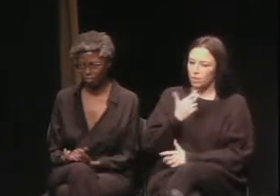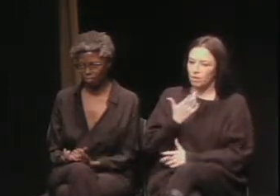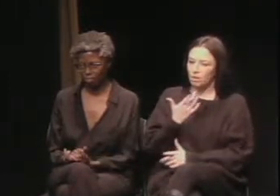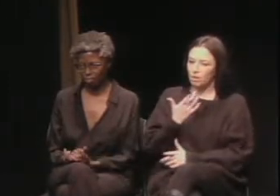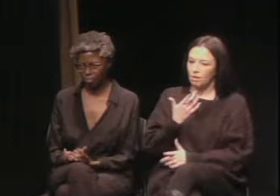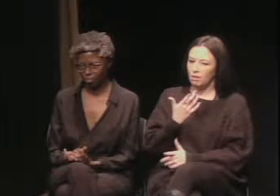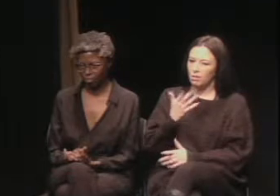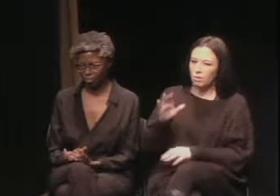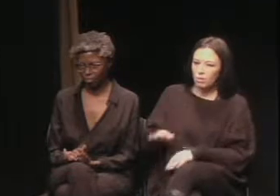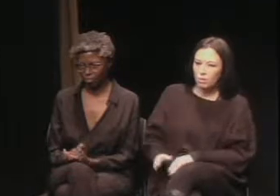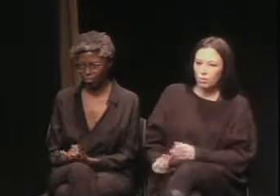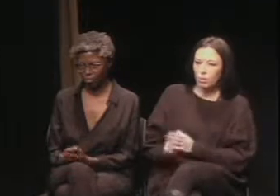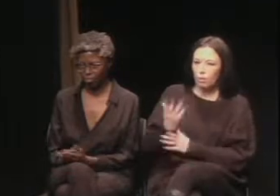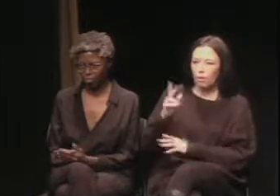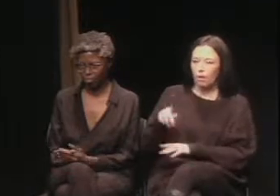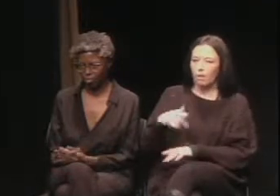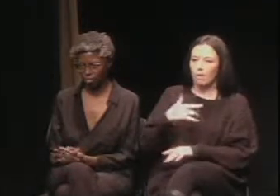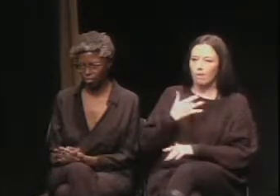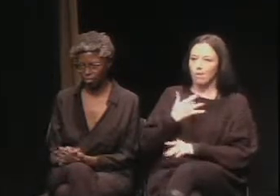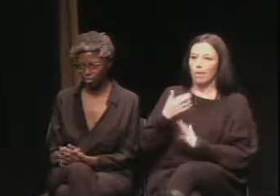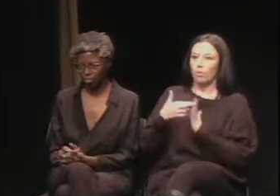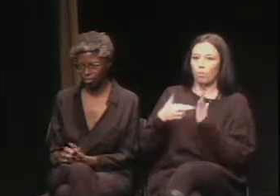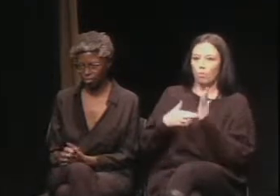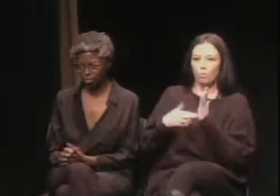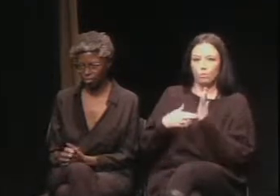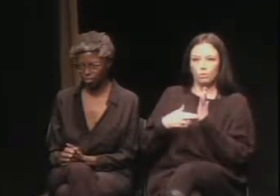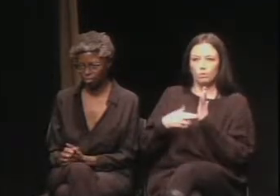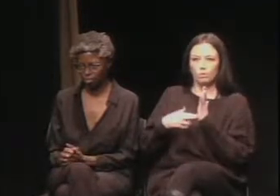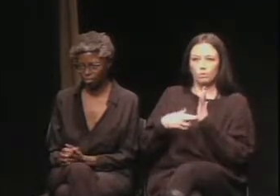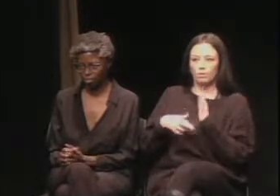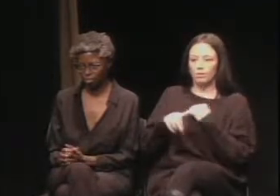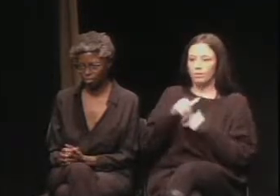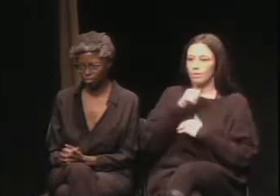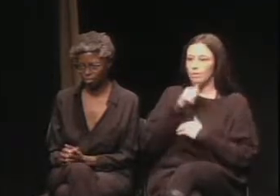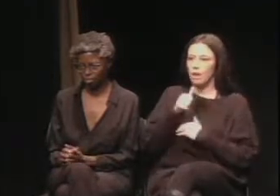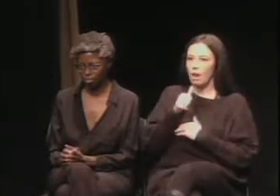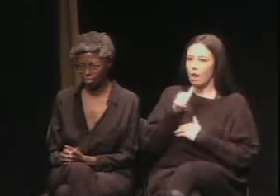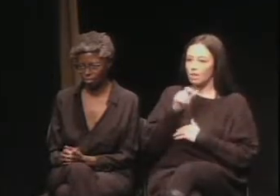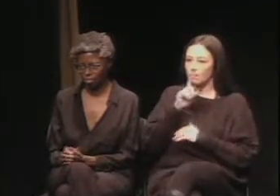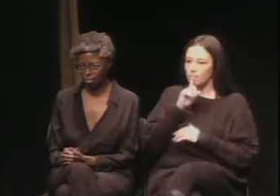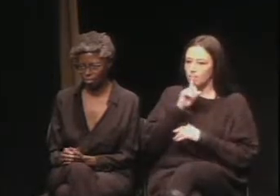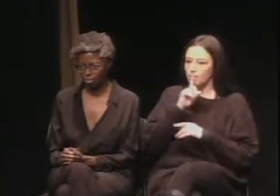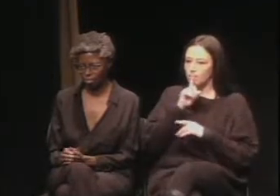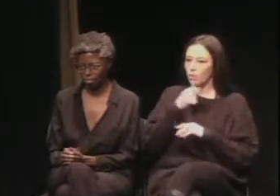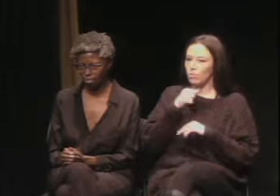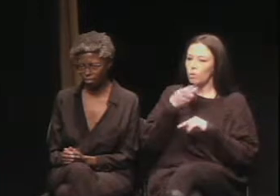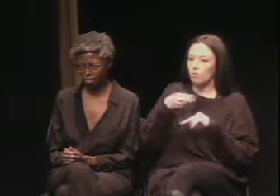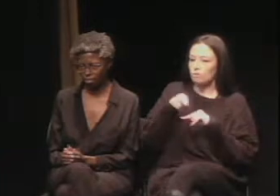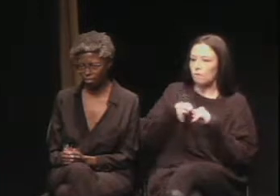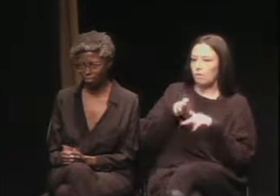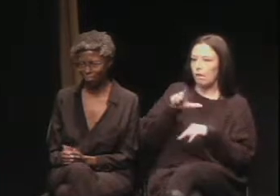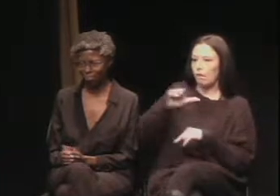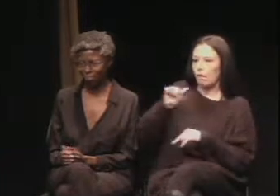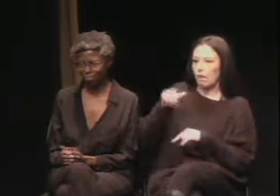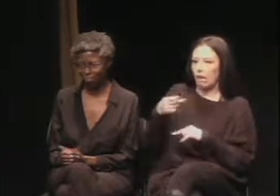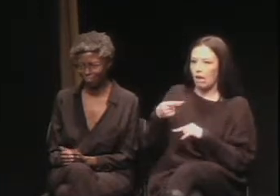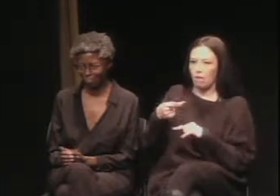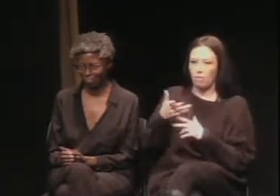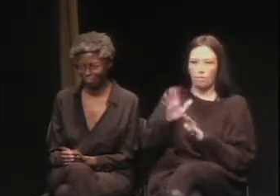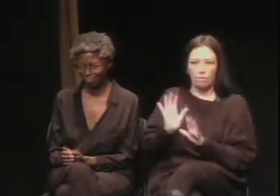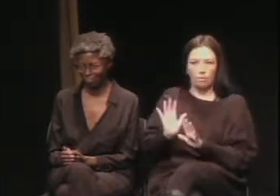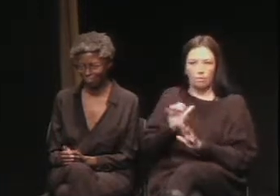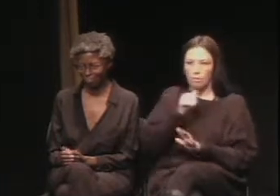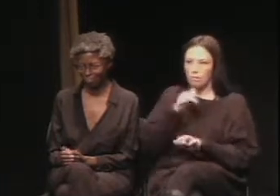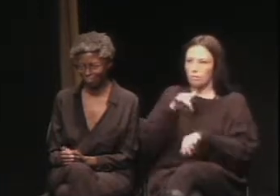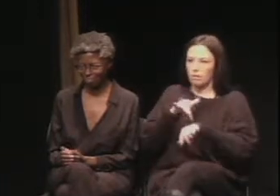so you grow up feeling like you have a litany of rules. Uh-huh. That you don't sit on anybody's lap. No. Don't let anybody